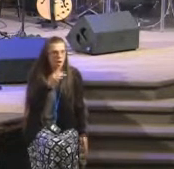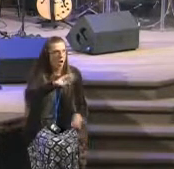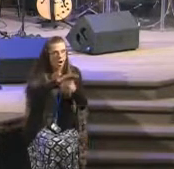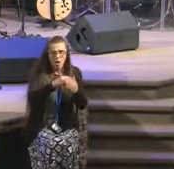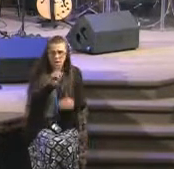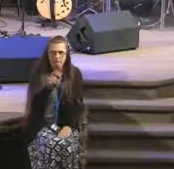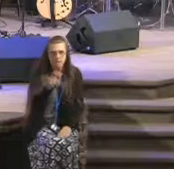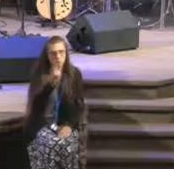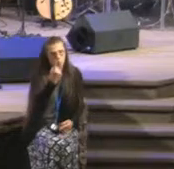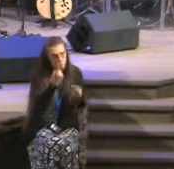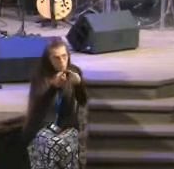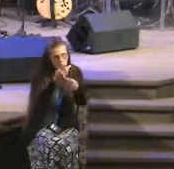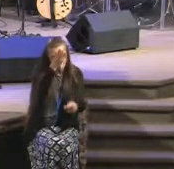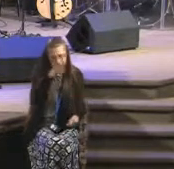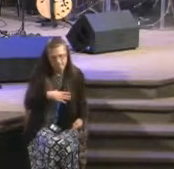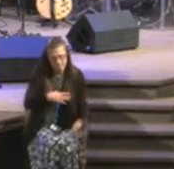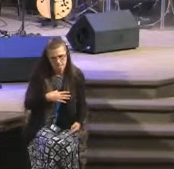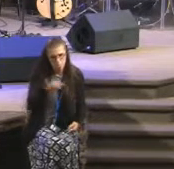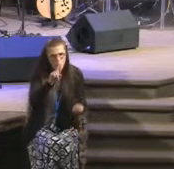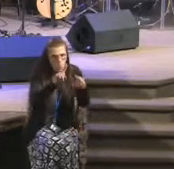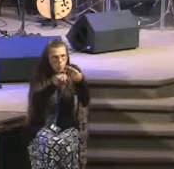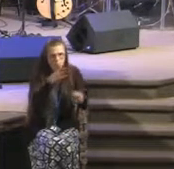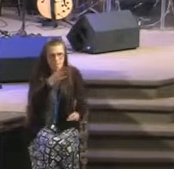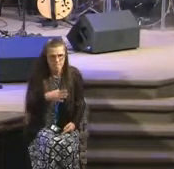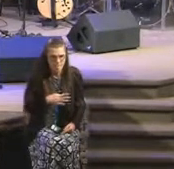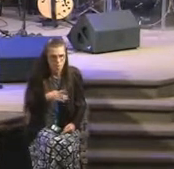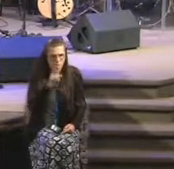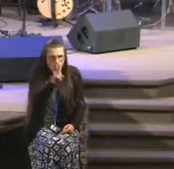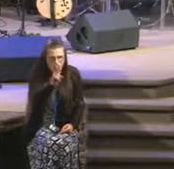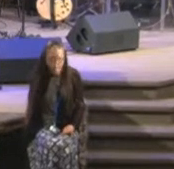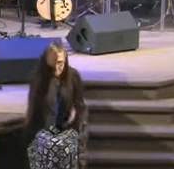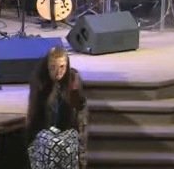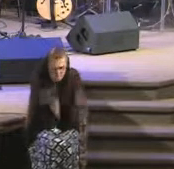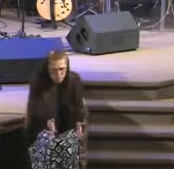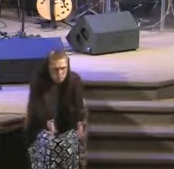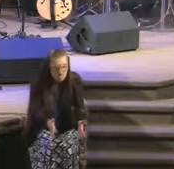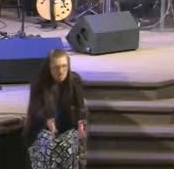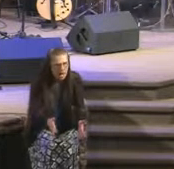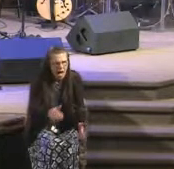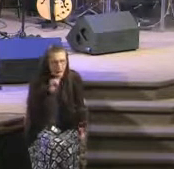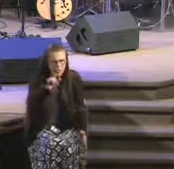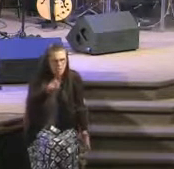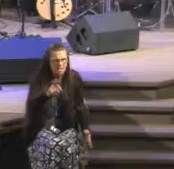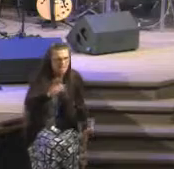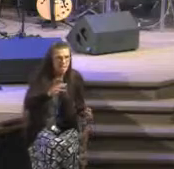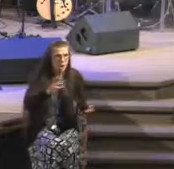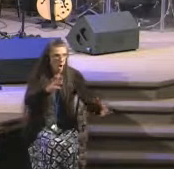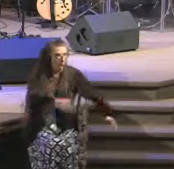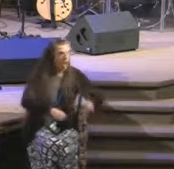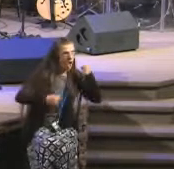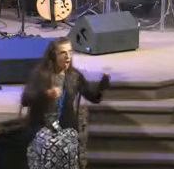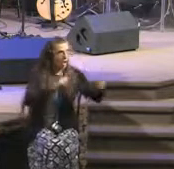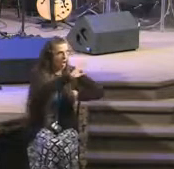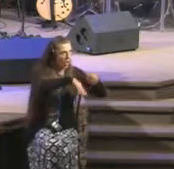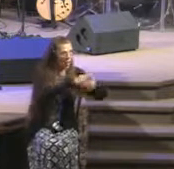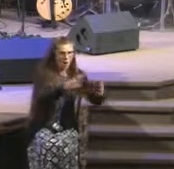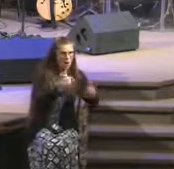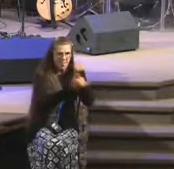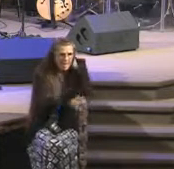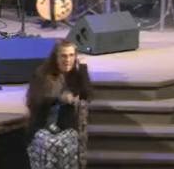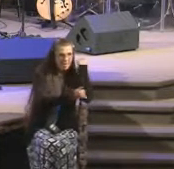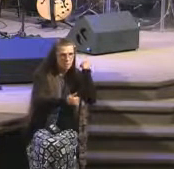man. All I need is one woman. One person. I don't need the whole army. I don't even need the whole